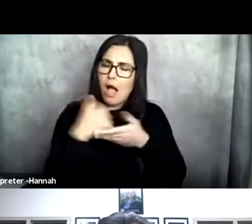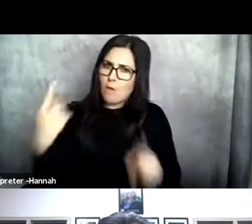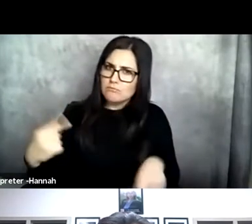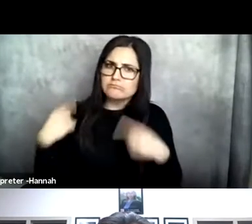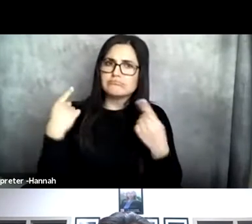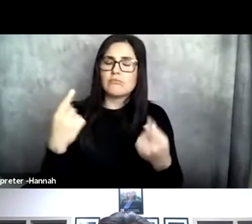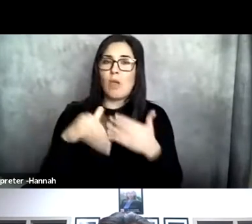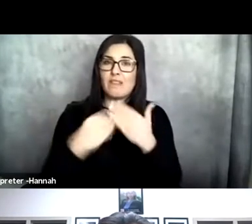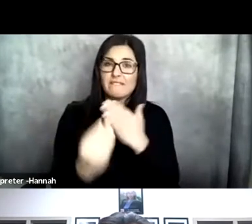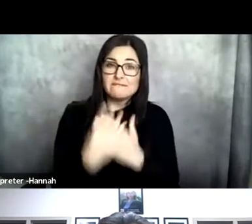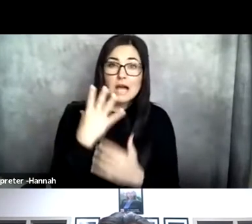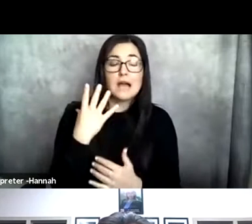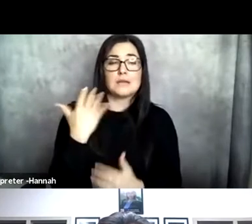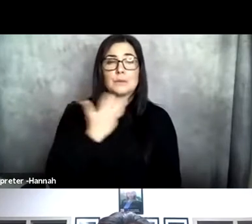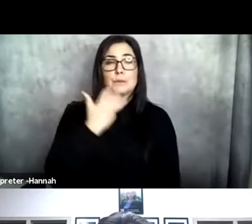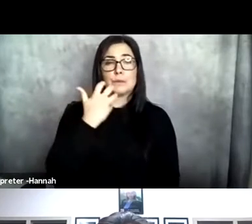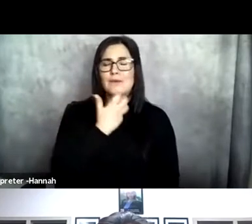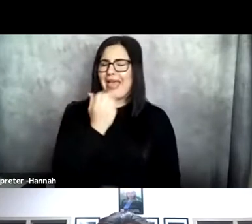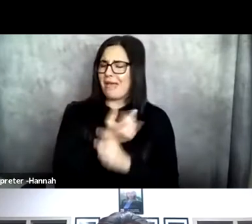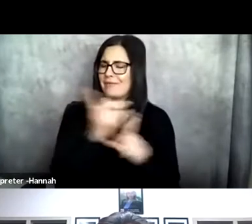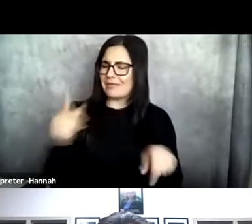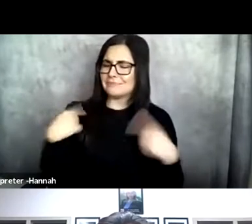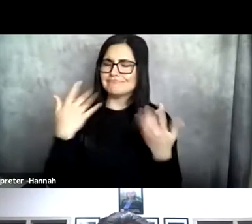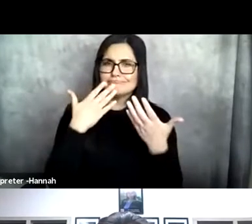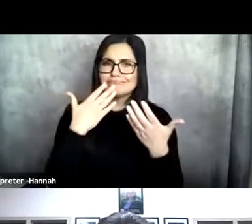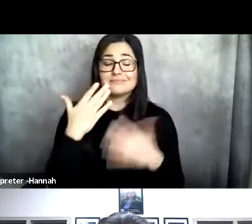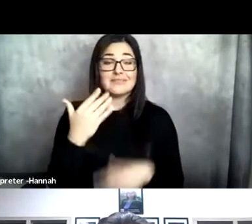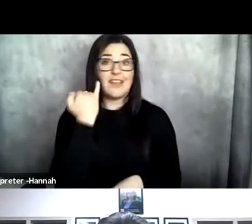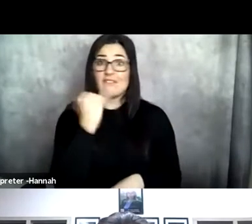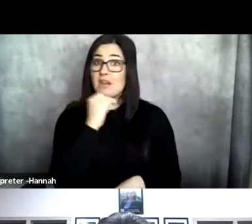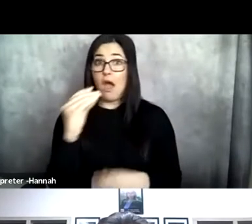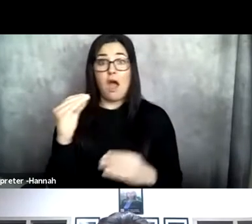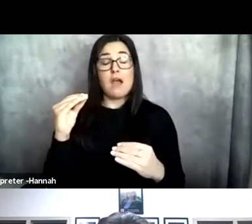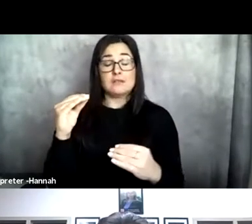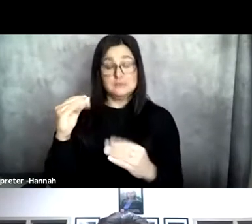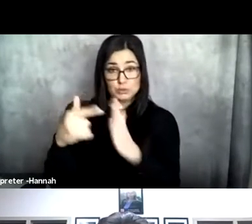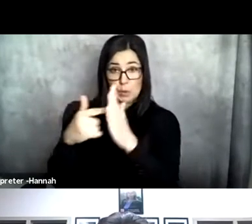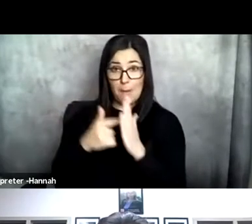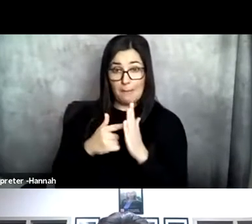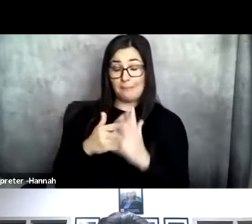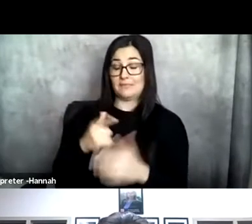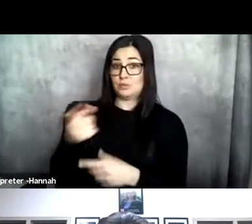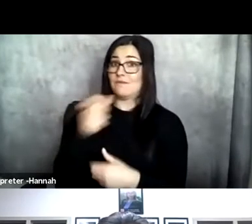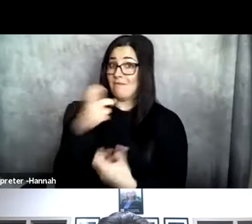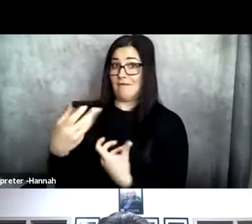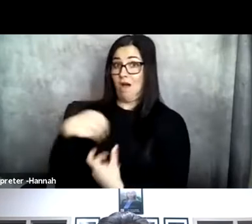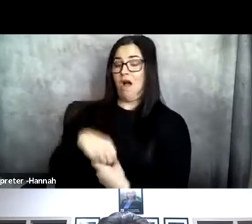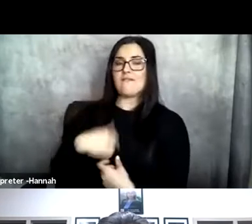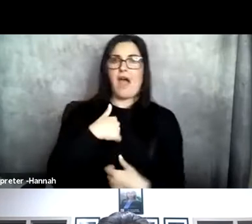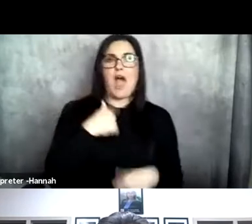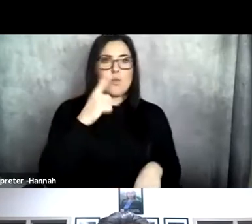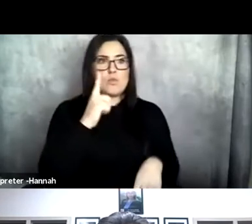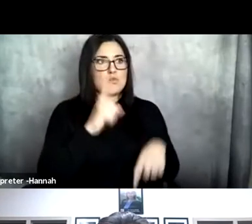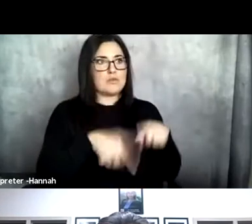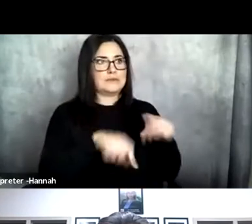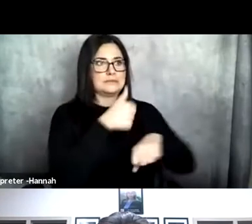all the advice and everything. I mean, if it wasn't for you and your part in it, like there wouldn't be no student club on campus